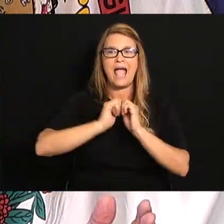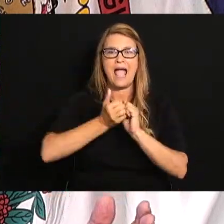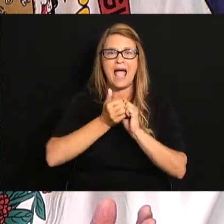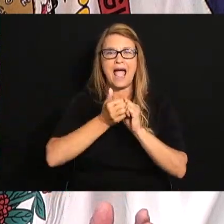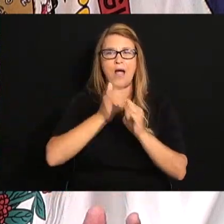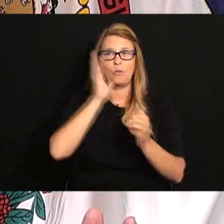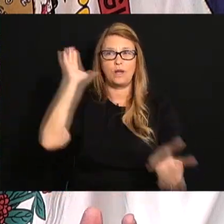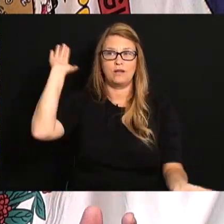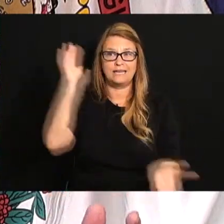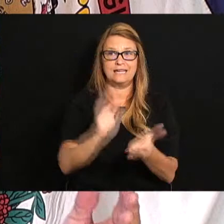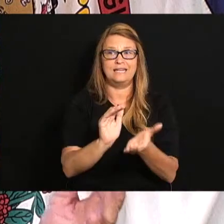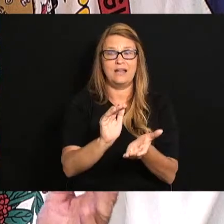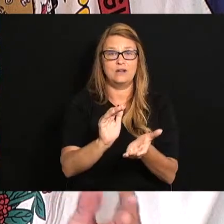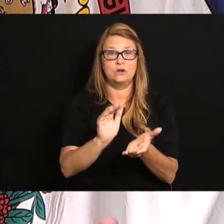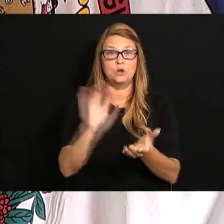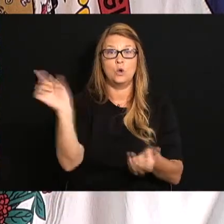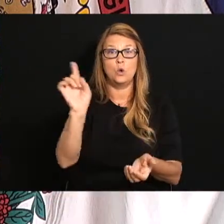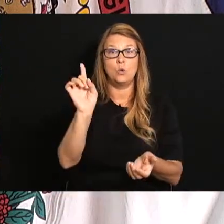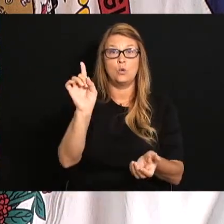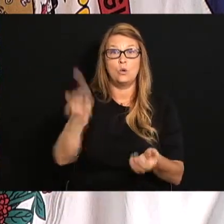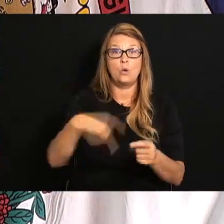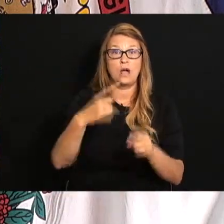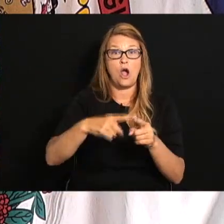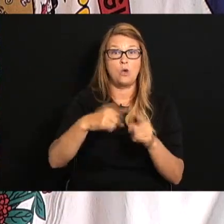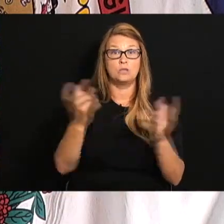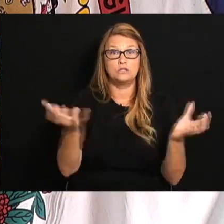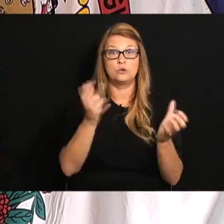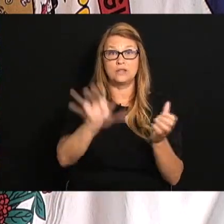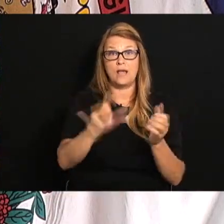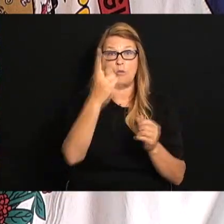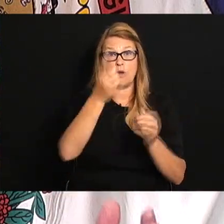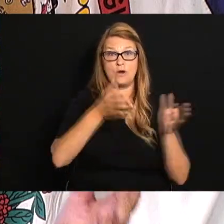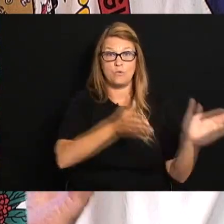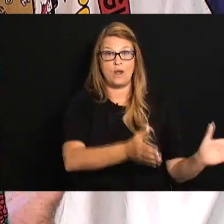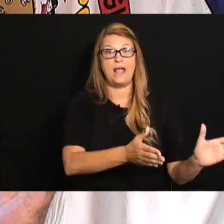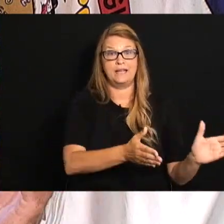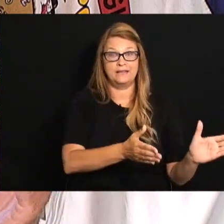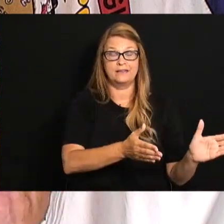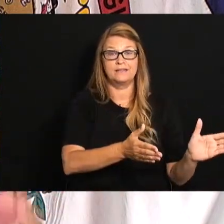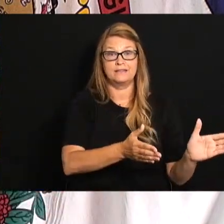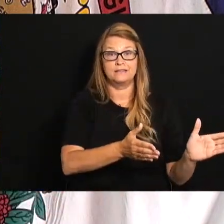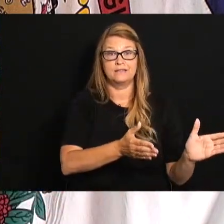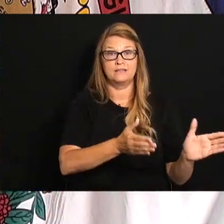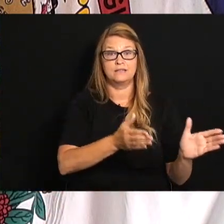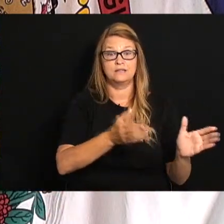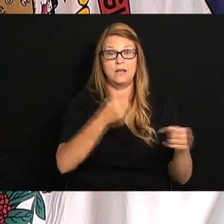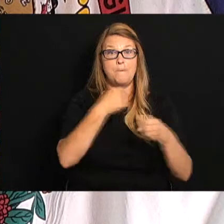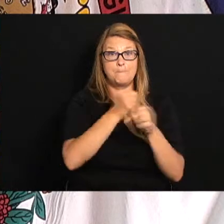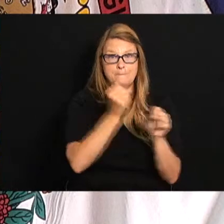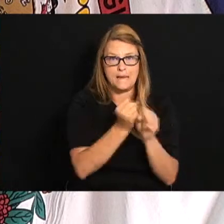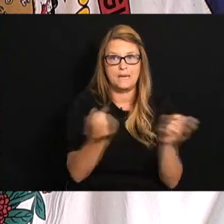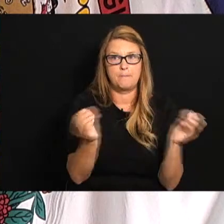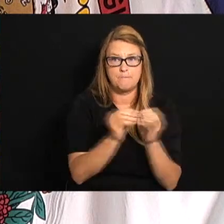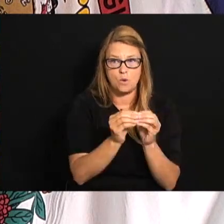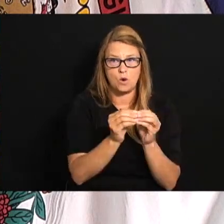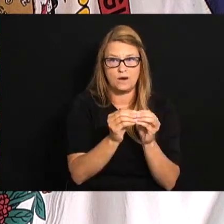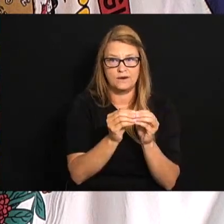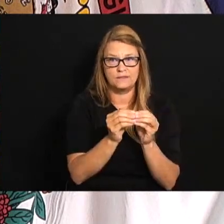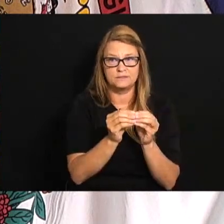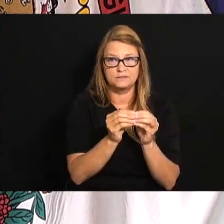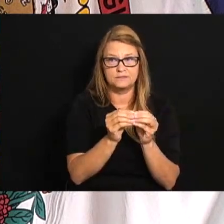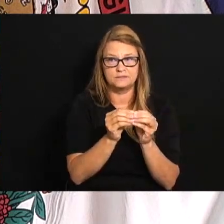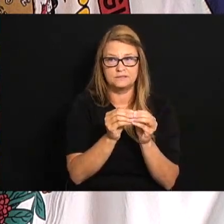down? We're only going to get it down one way, and that is produce more. That's all there is